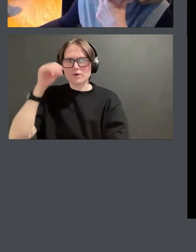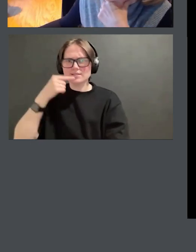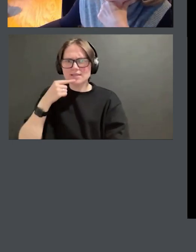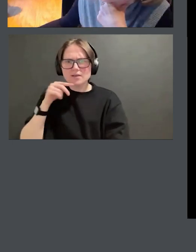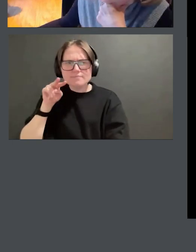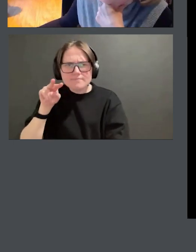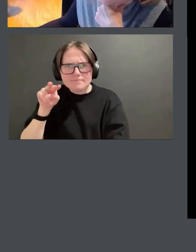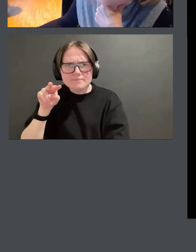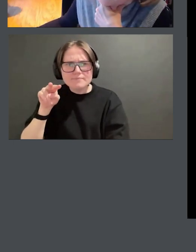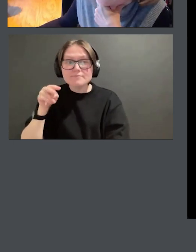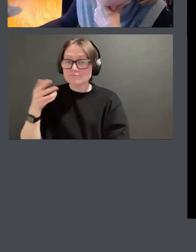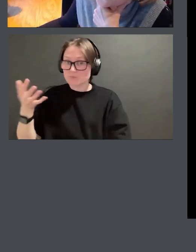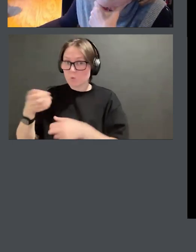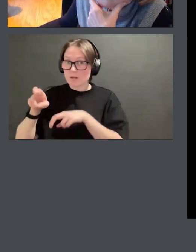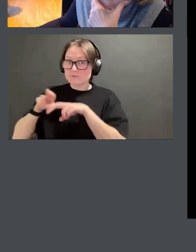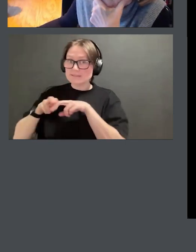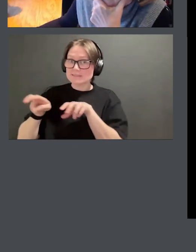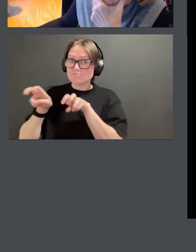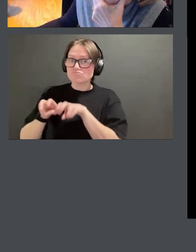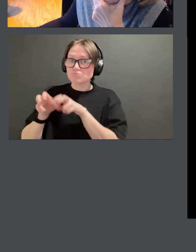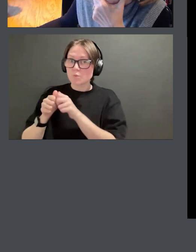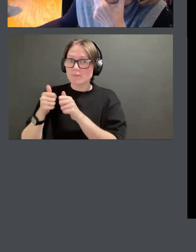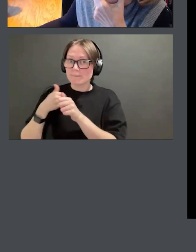Oh, do you want to sit with me at lunch?